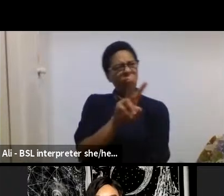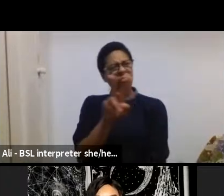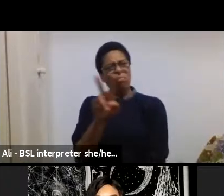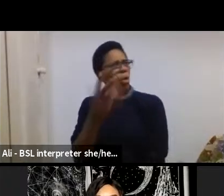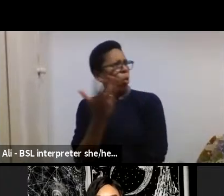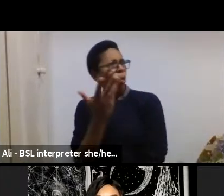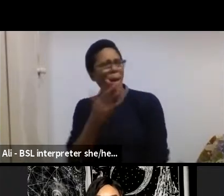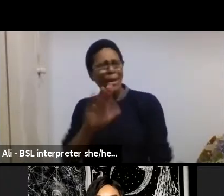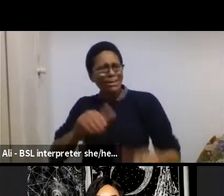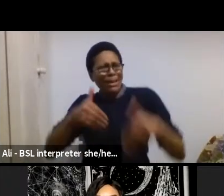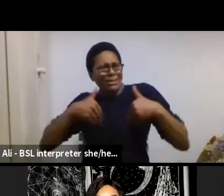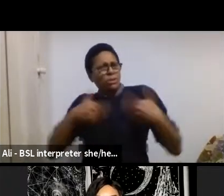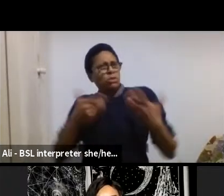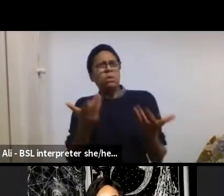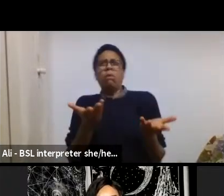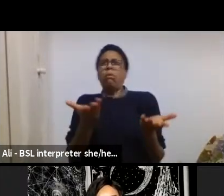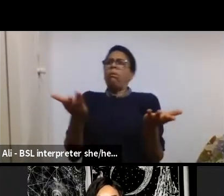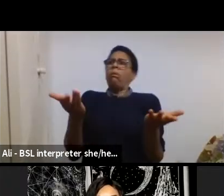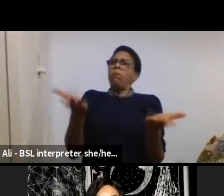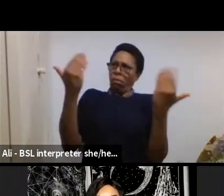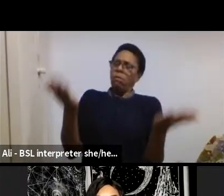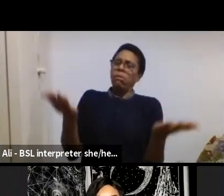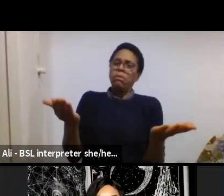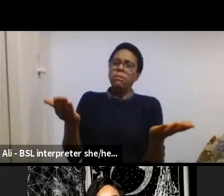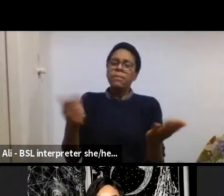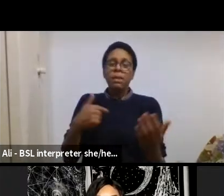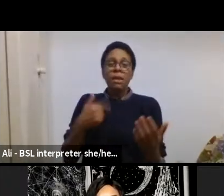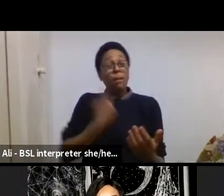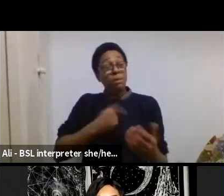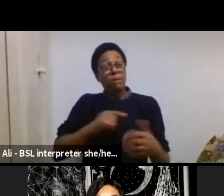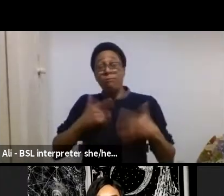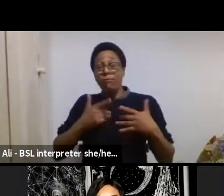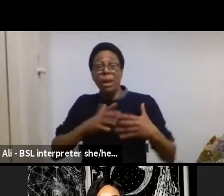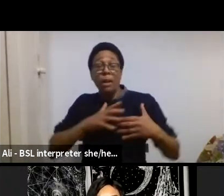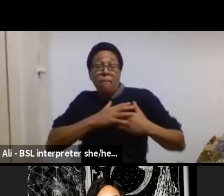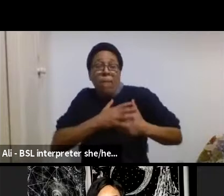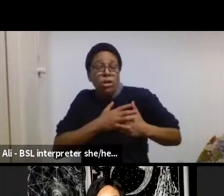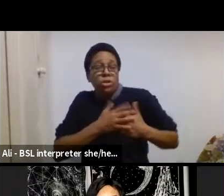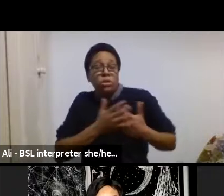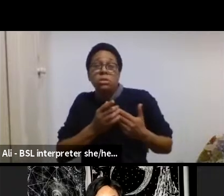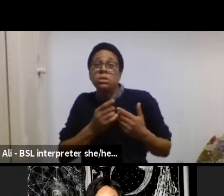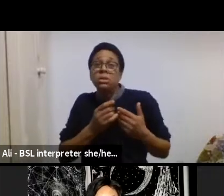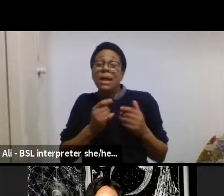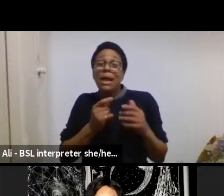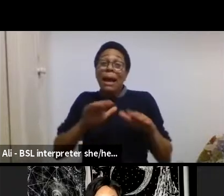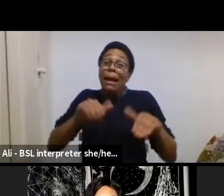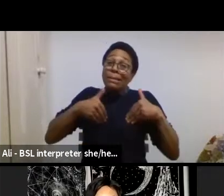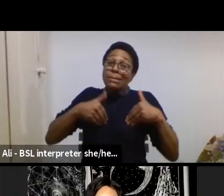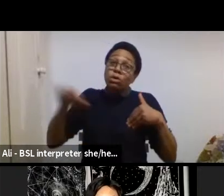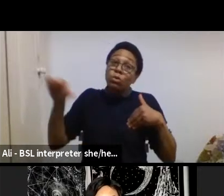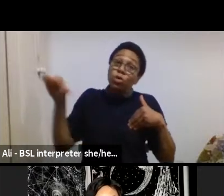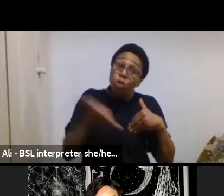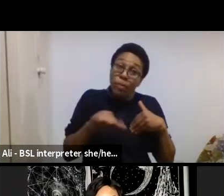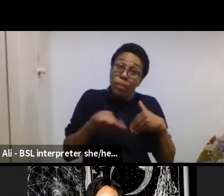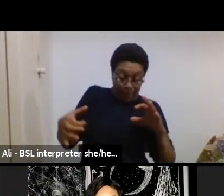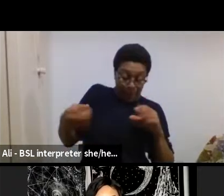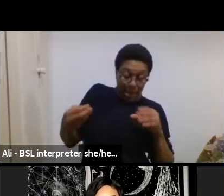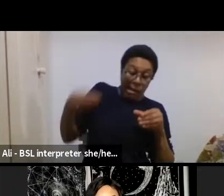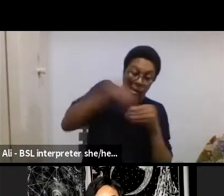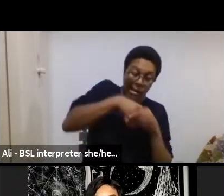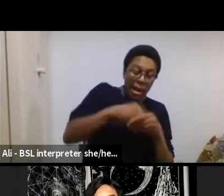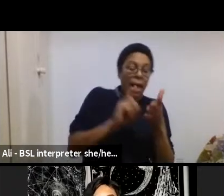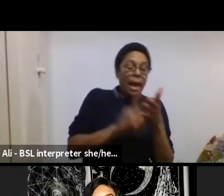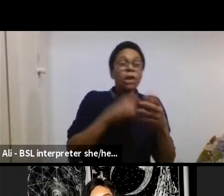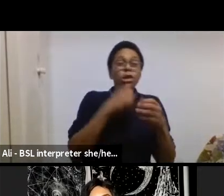But I feel very, very passionately about the fact that asexual should be a part of the LGBTQ plus